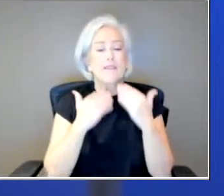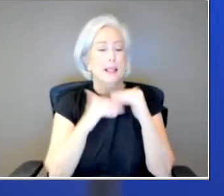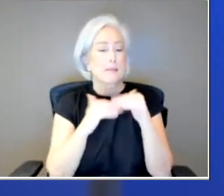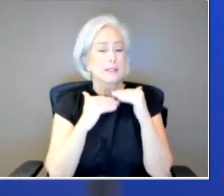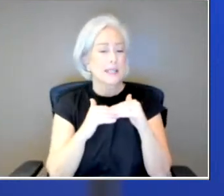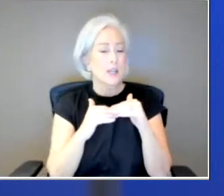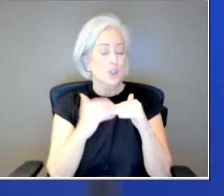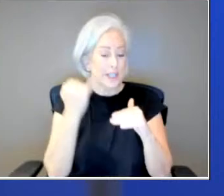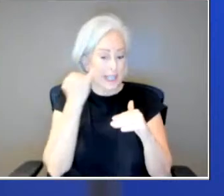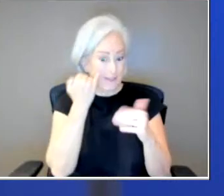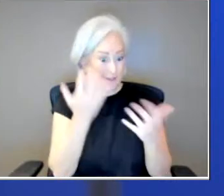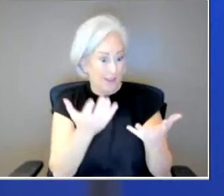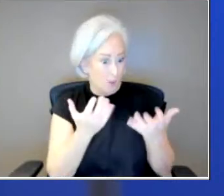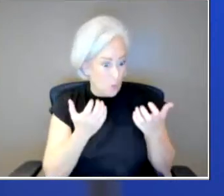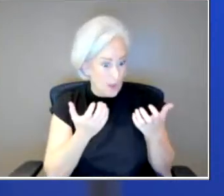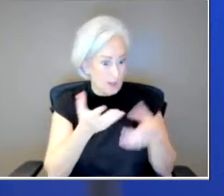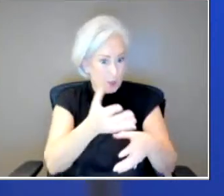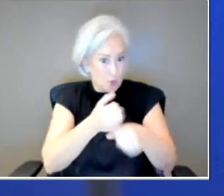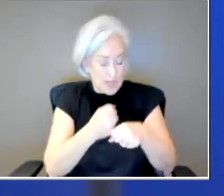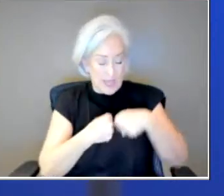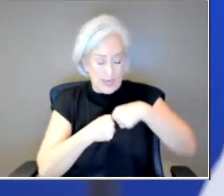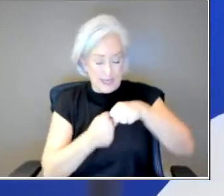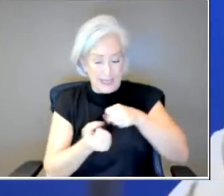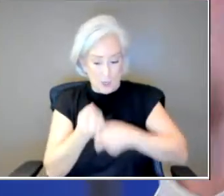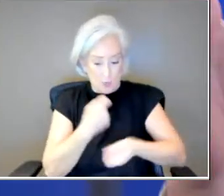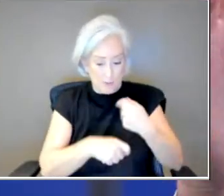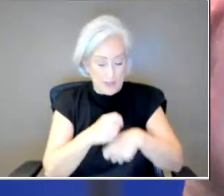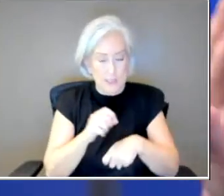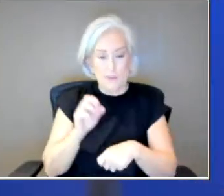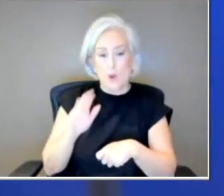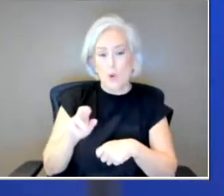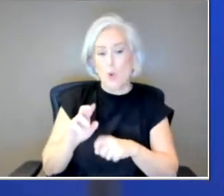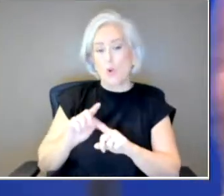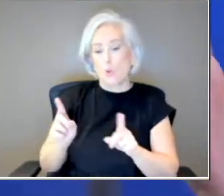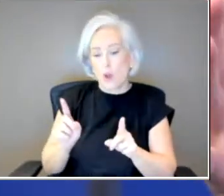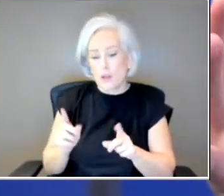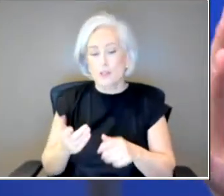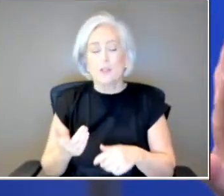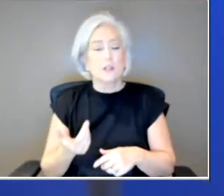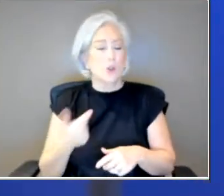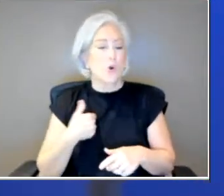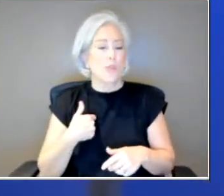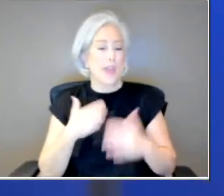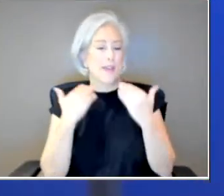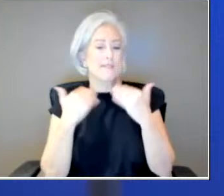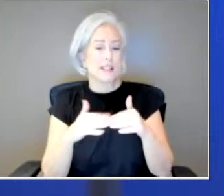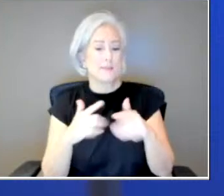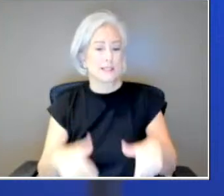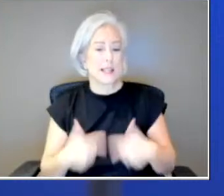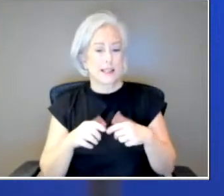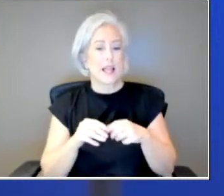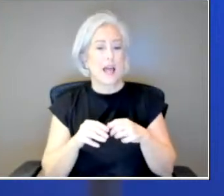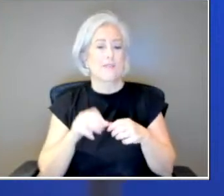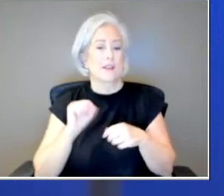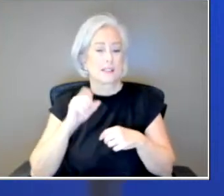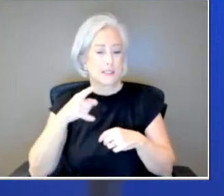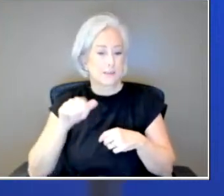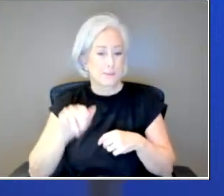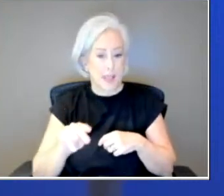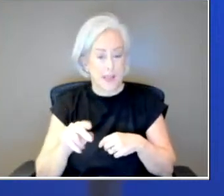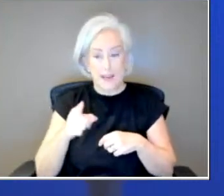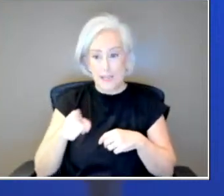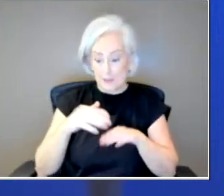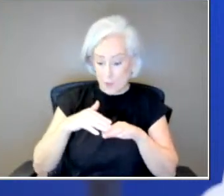to get knee replacements. Yeah. So knee replacements have kind of a limited lifespan. So they last about 30 years. So if you're too young, you don't